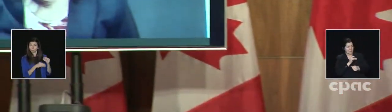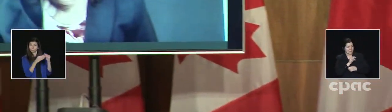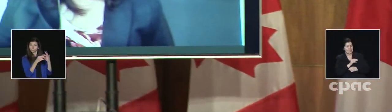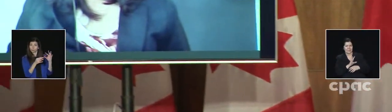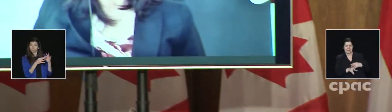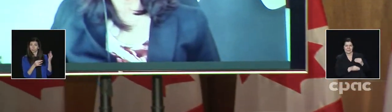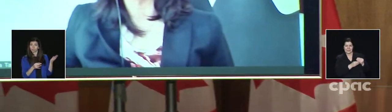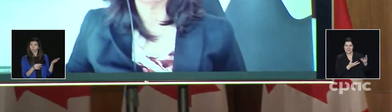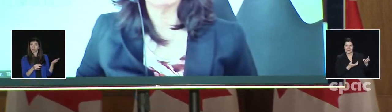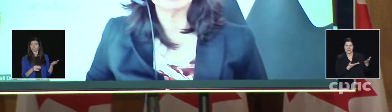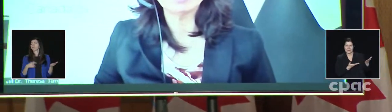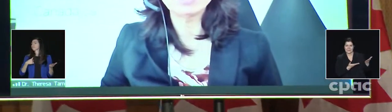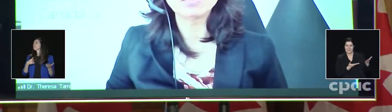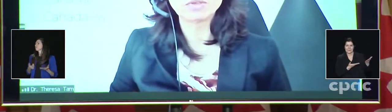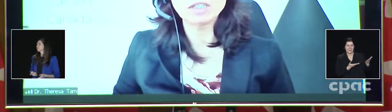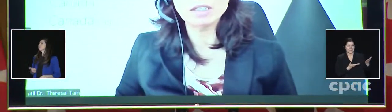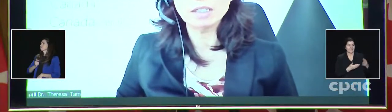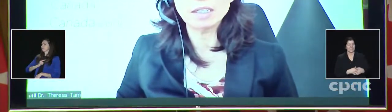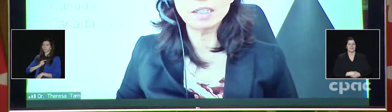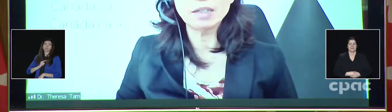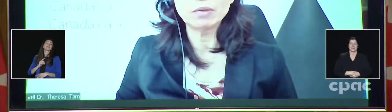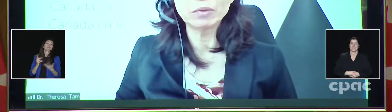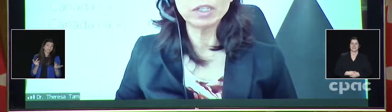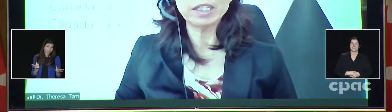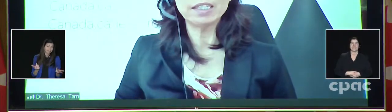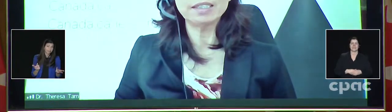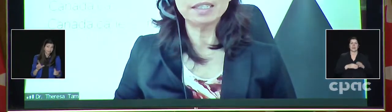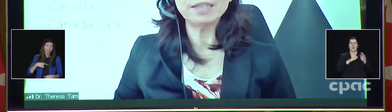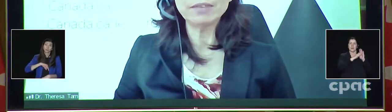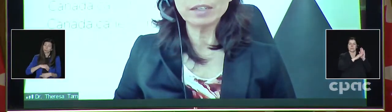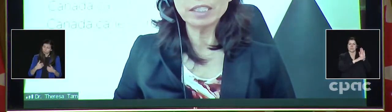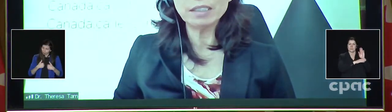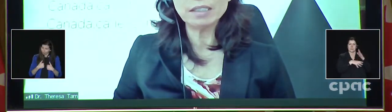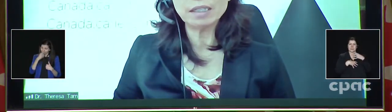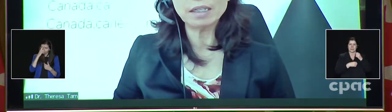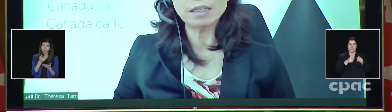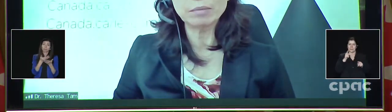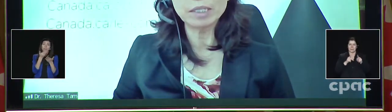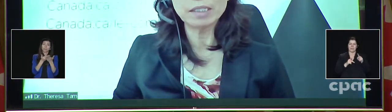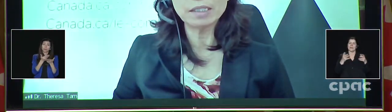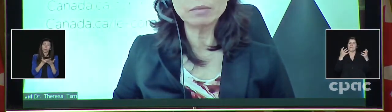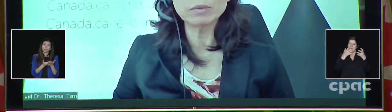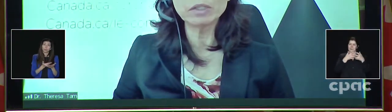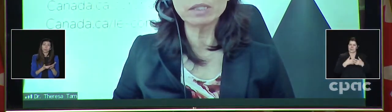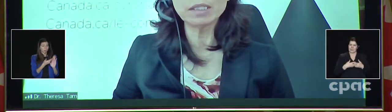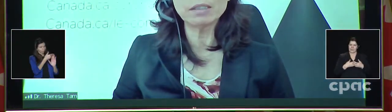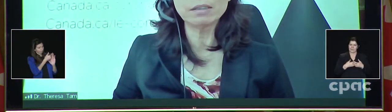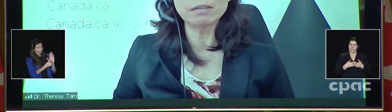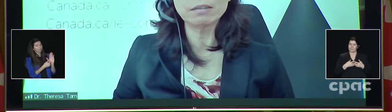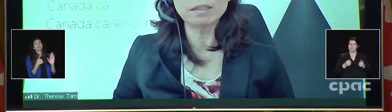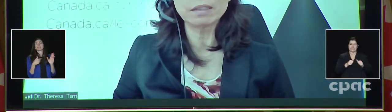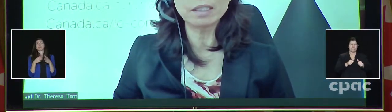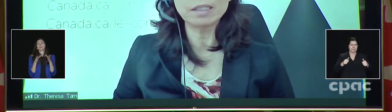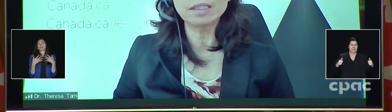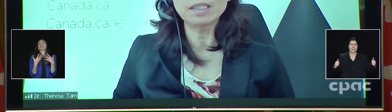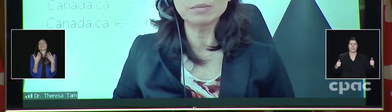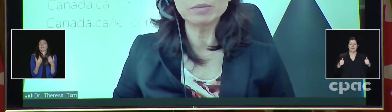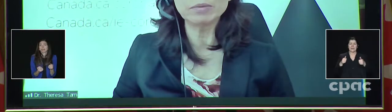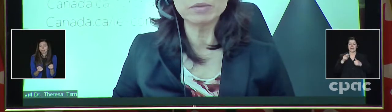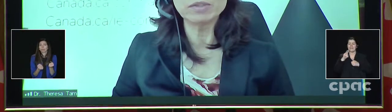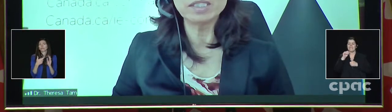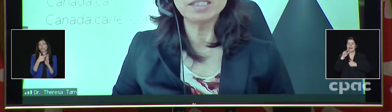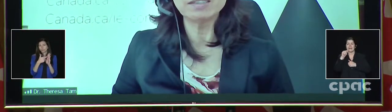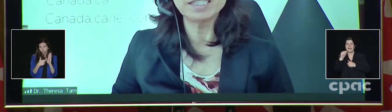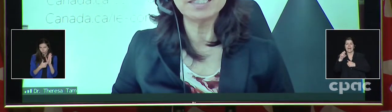Yeah, we know the public health measures that do work, and they will work against any variant. But we will go into things in a little